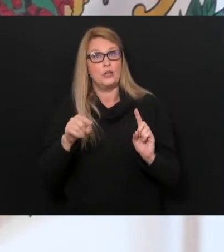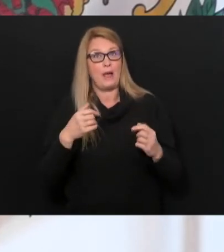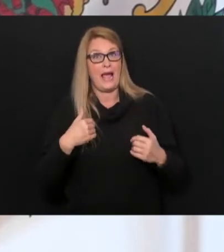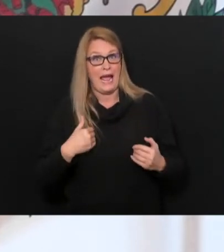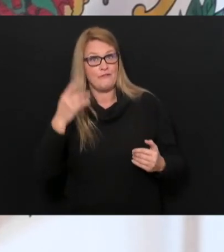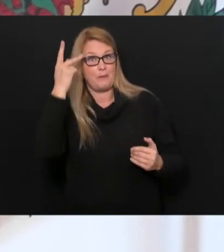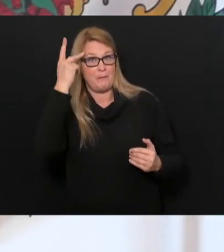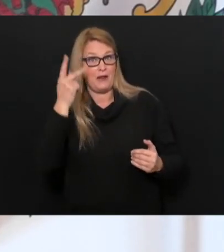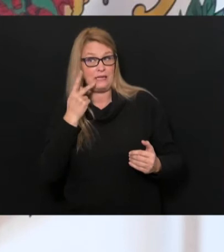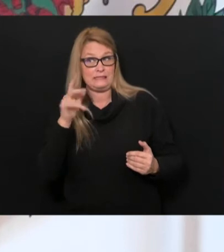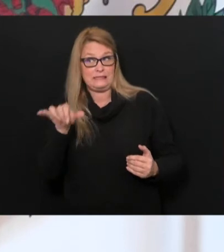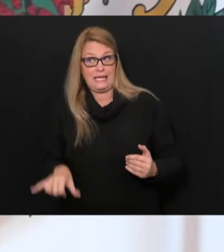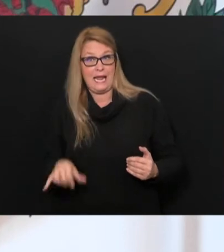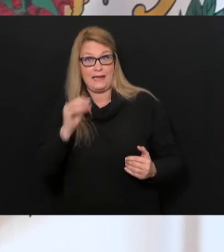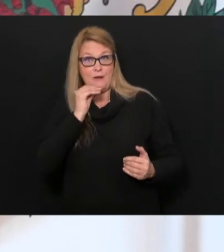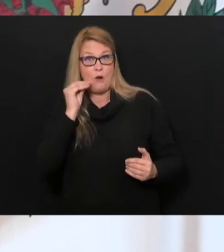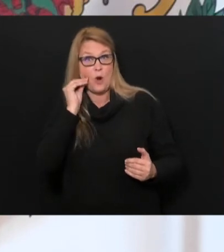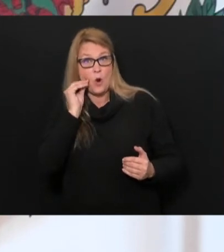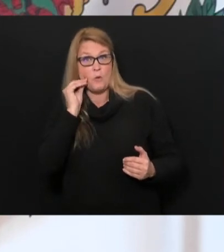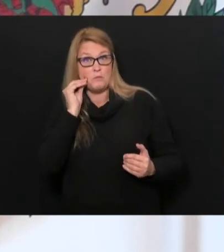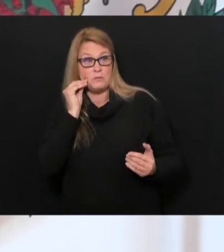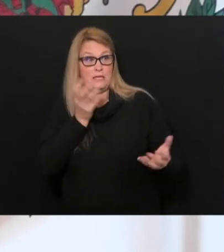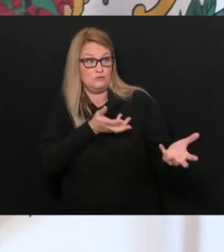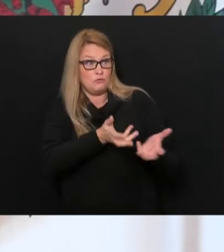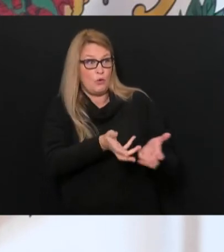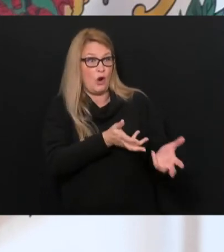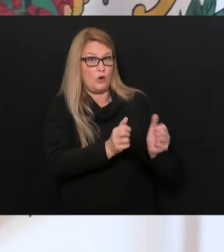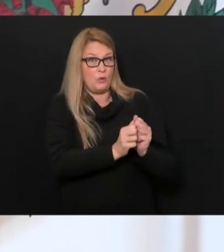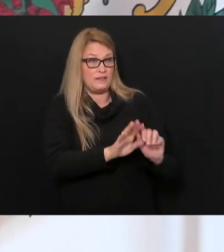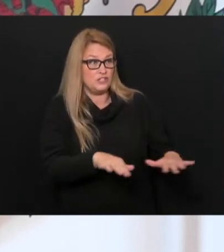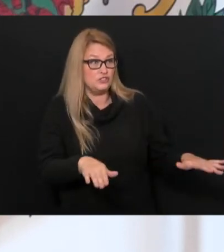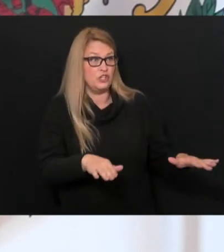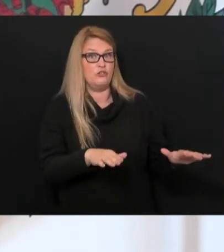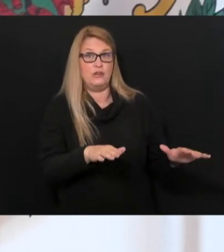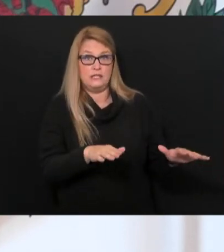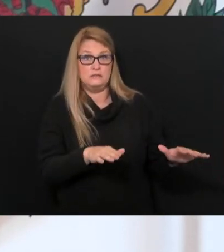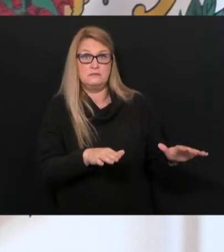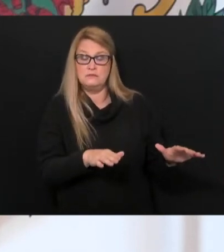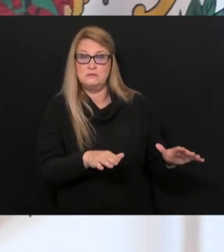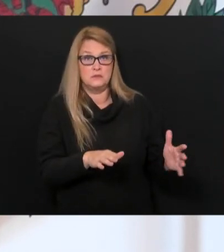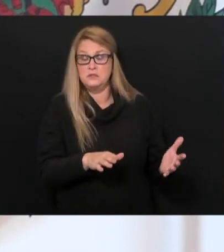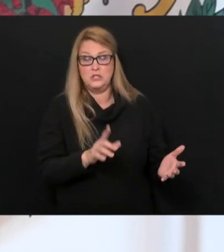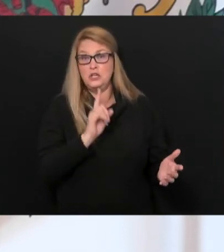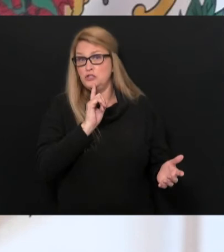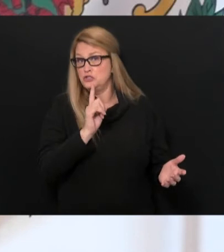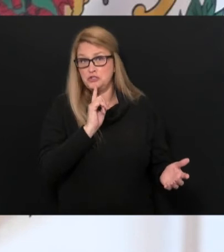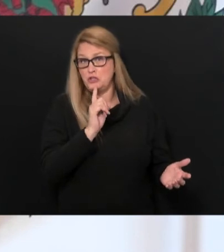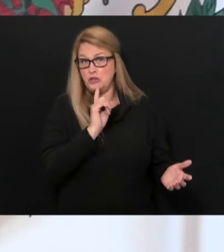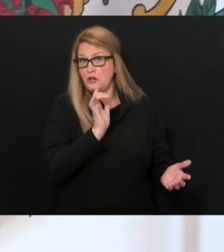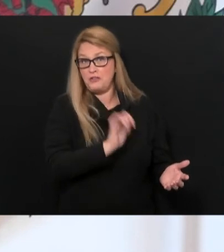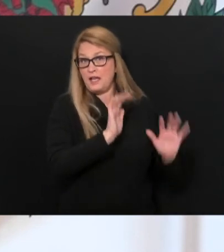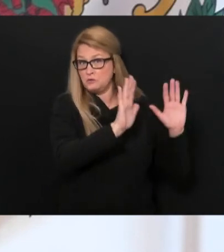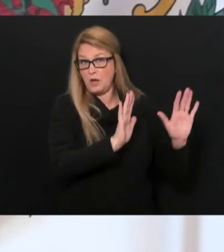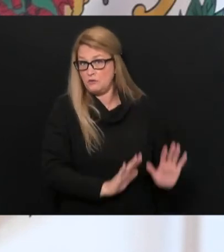are home, that are able to sit there and really work with you and really work hard with you and everything, absolutely, I guess